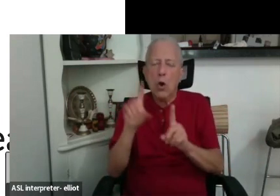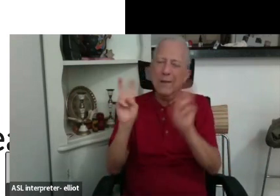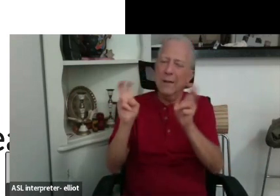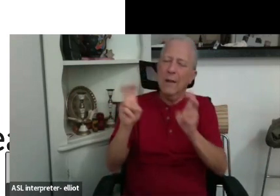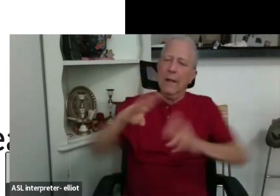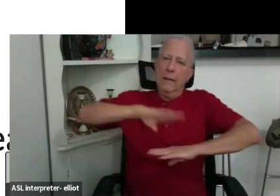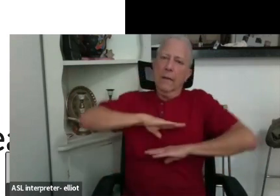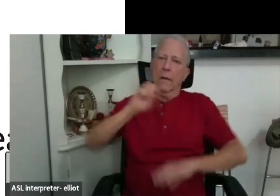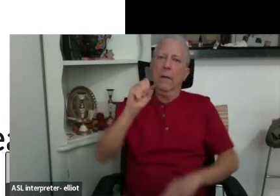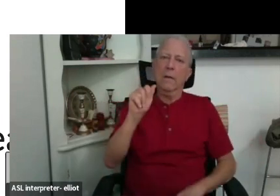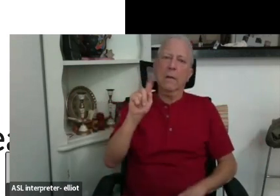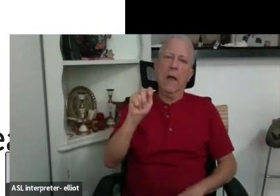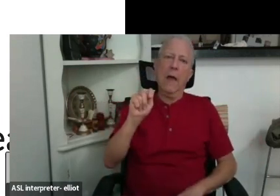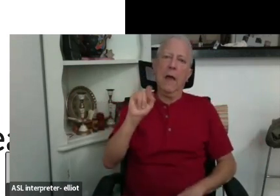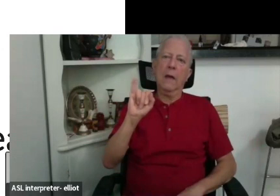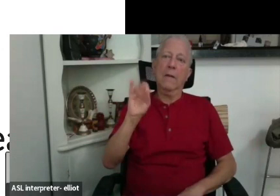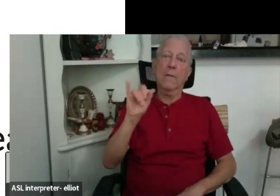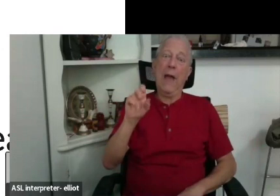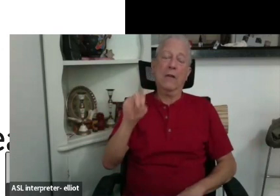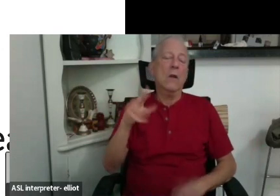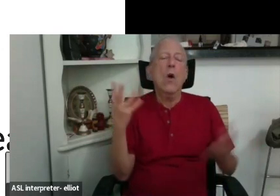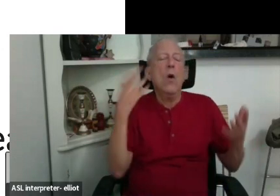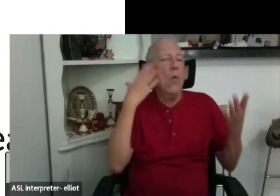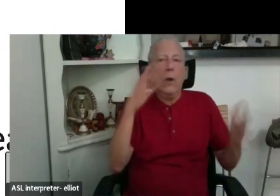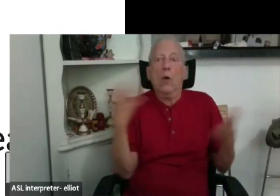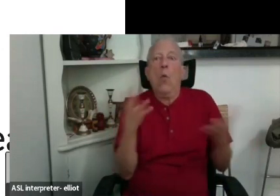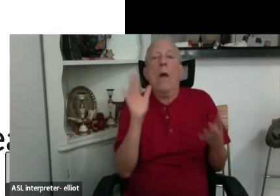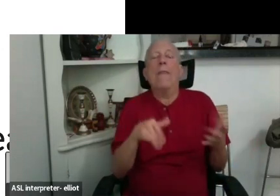satisfaction. We don't know, again, what that standard means.